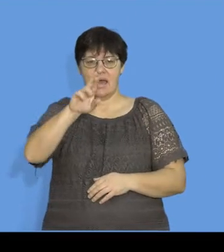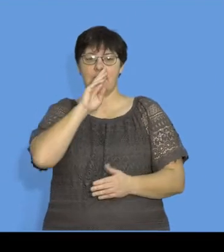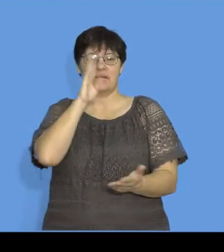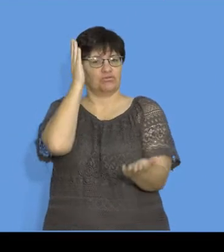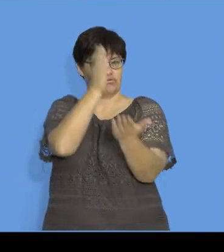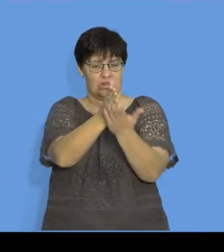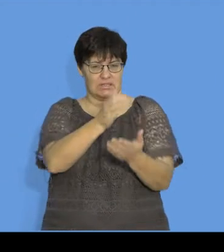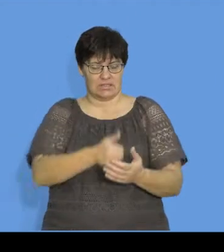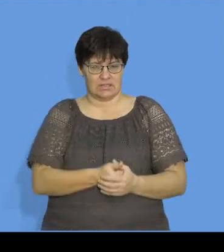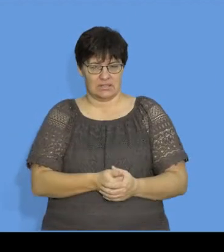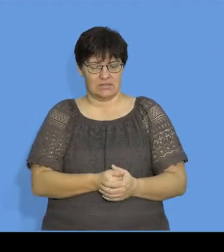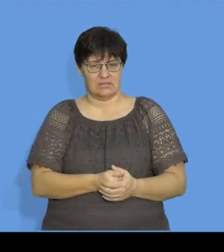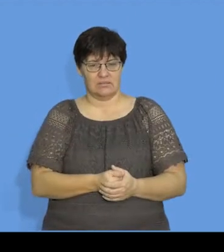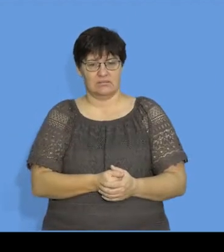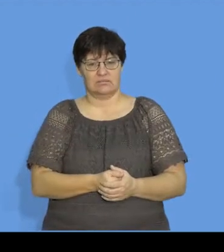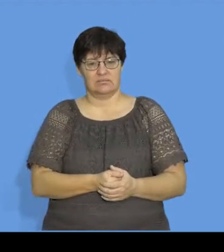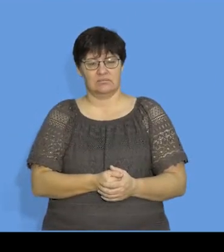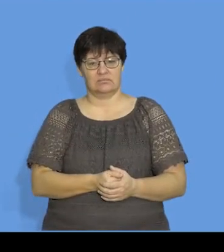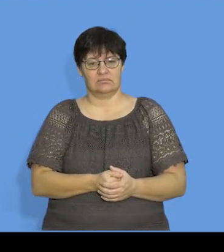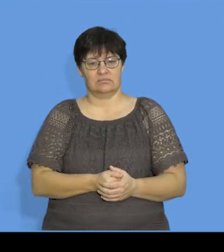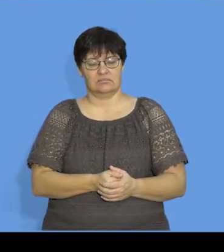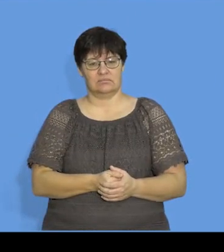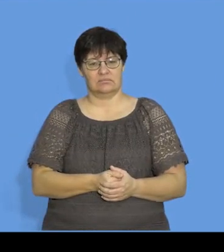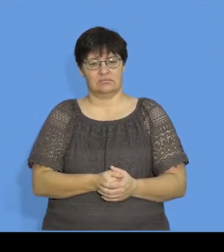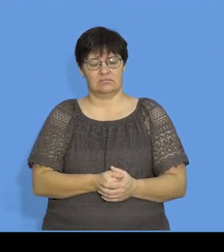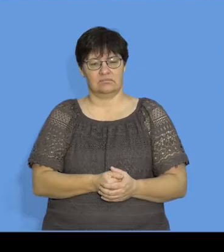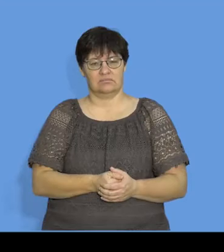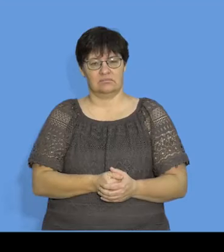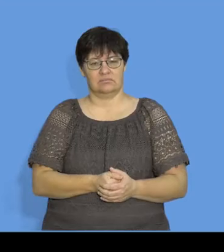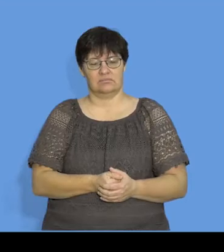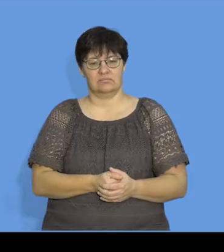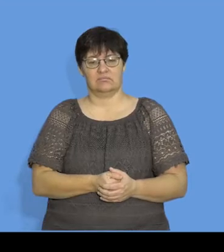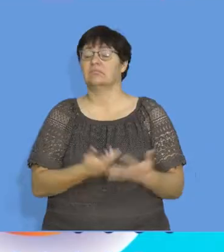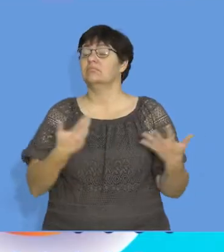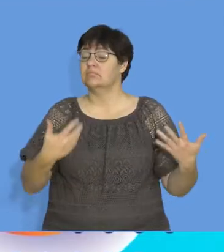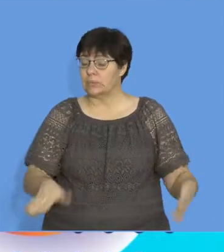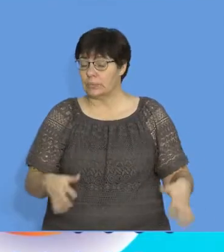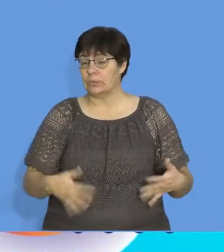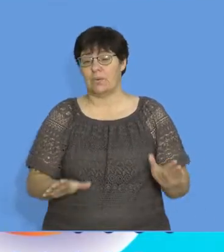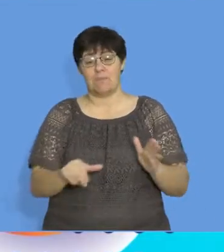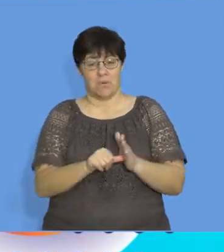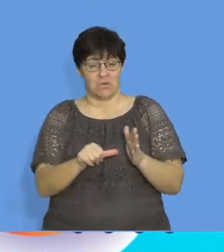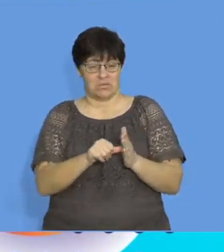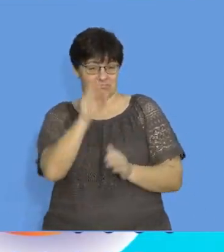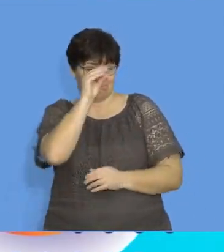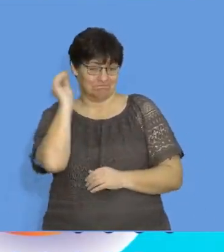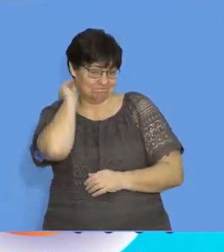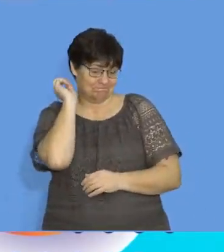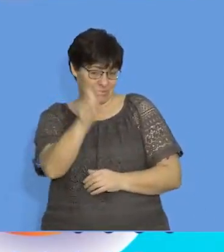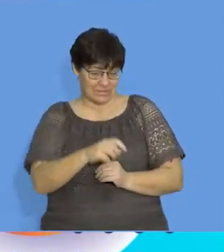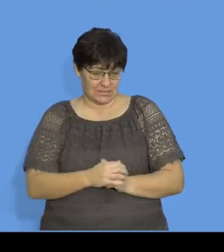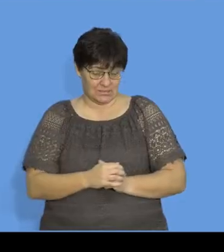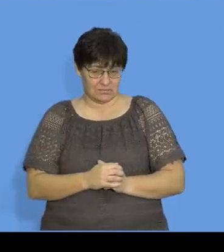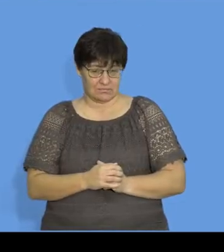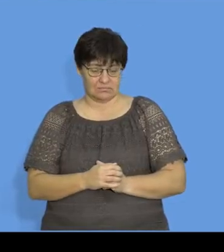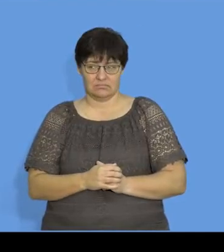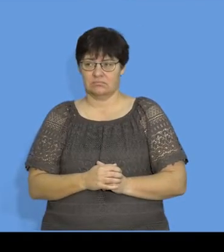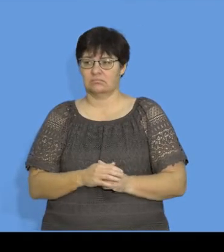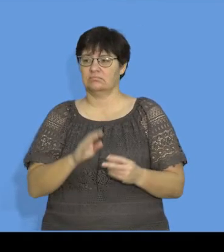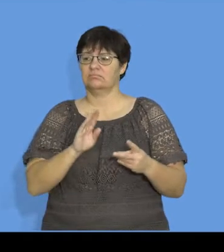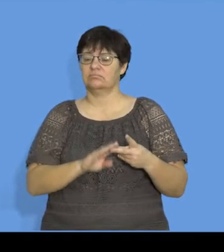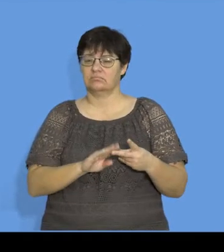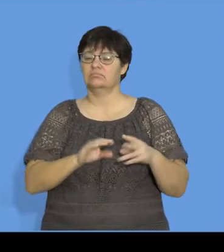line, okay? Linear means straight line. Very, very important. And